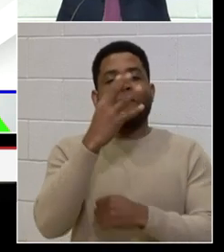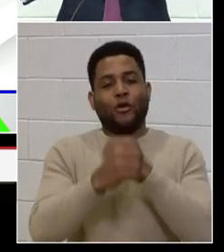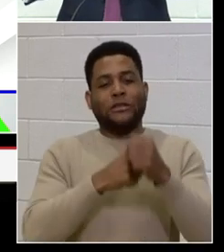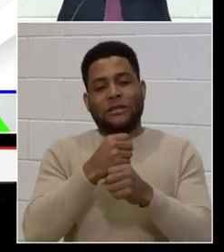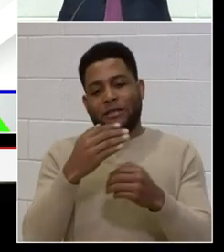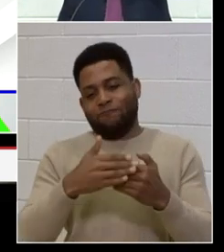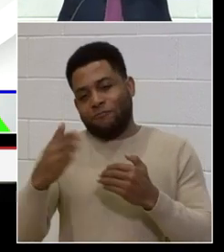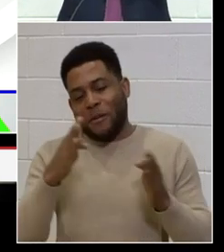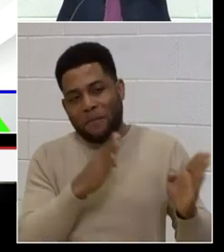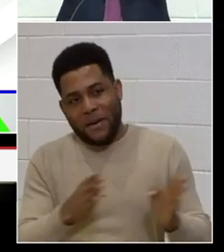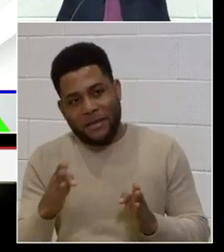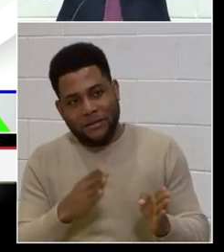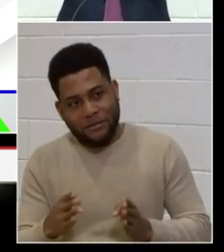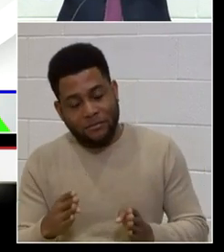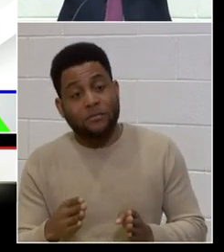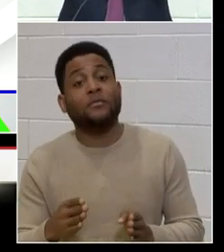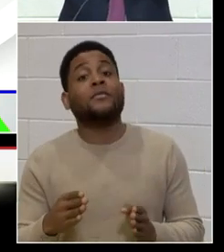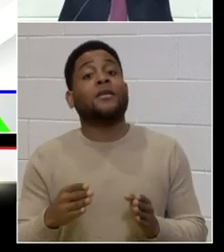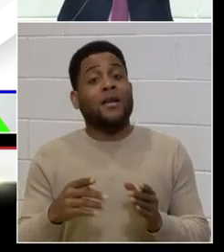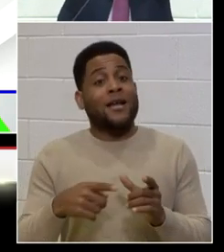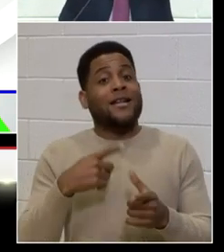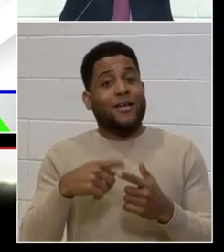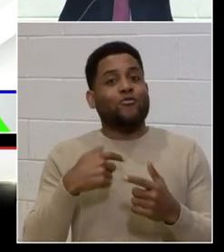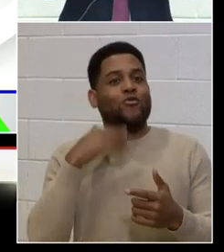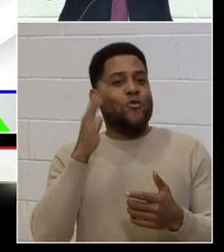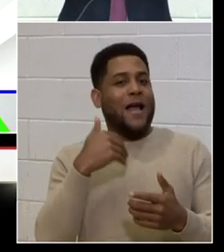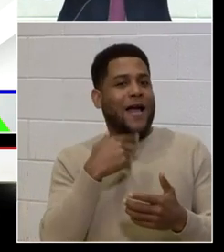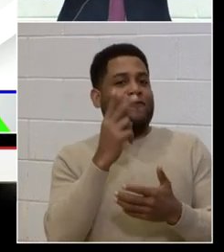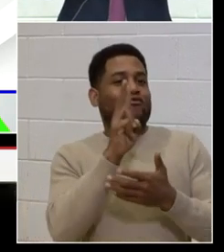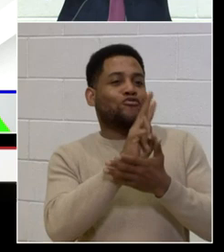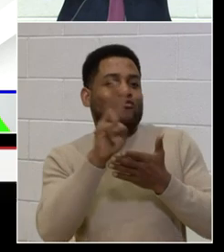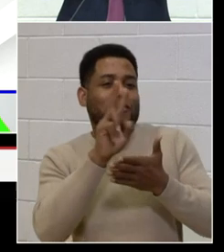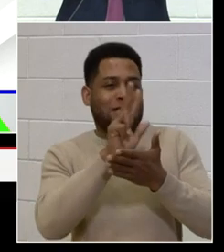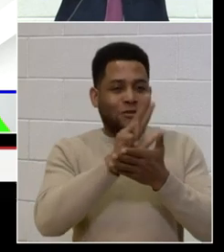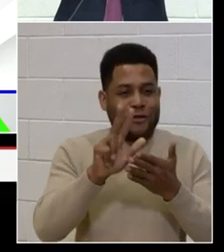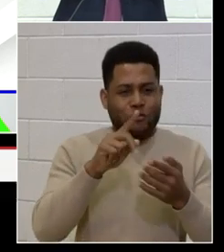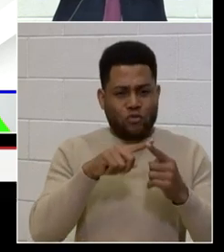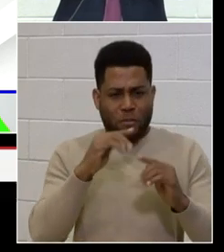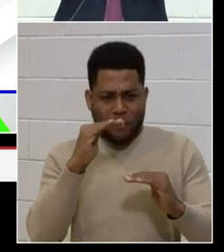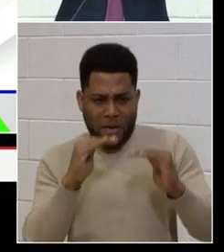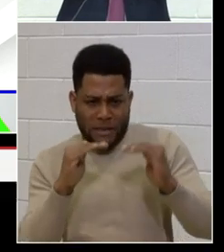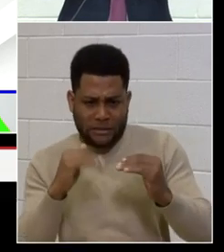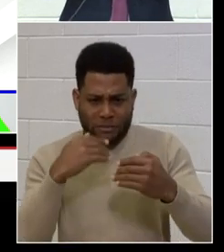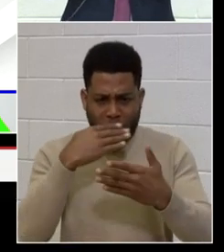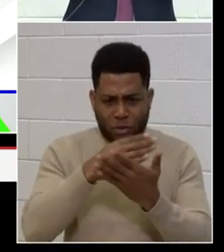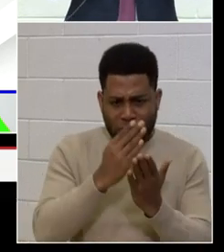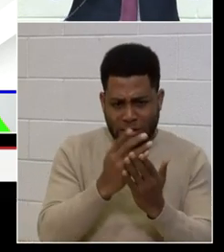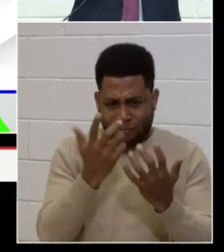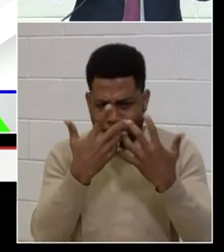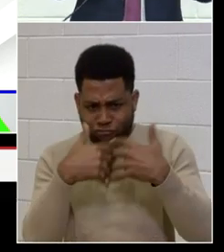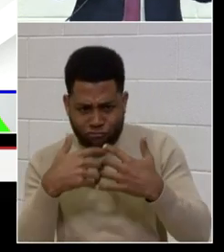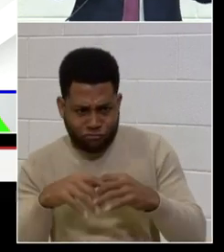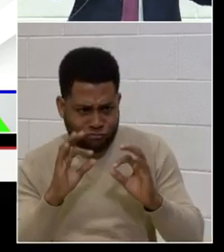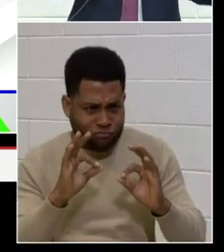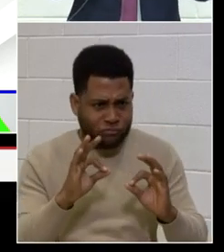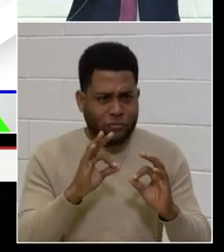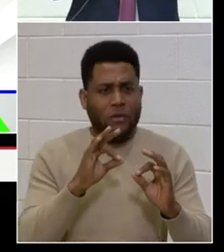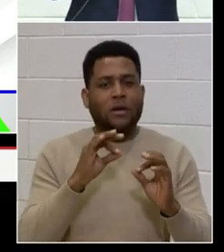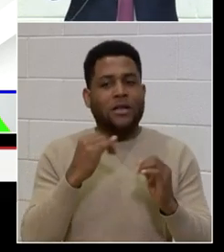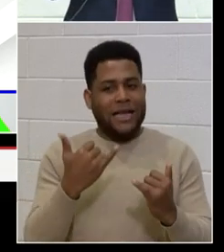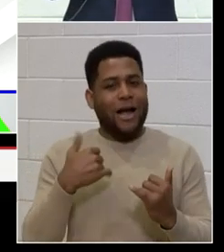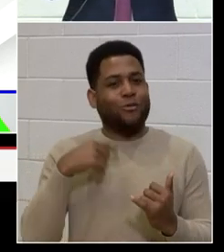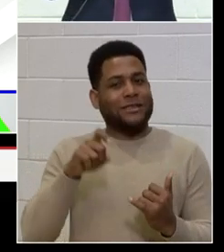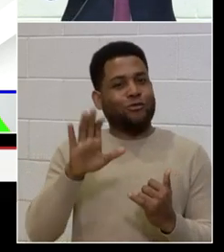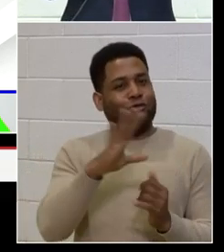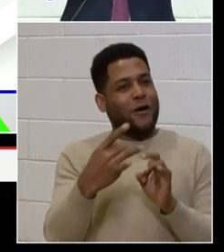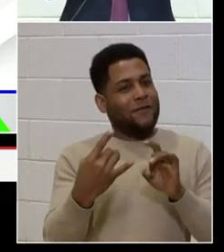week sprint to be able to balance the budget. That's why your feedback right now is timely and really critical. What we've done between October 1st and